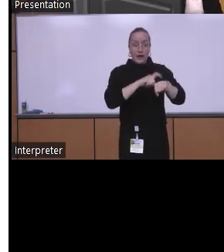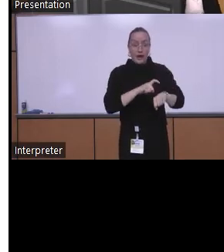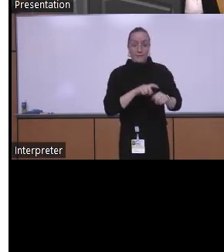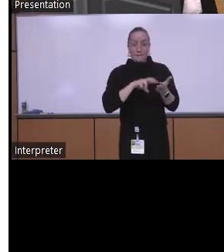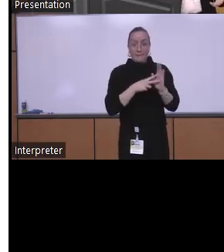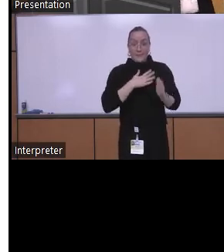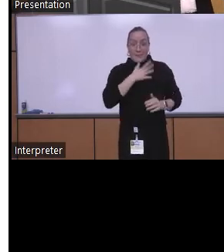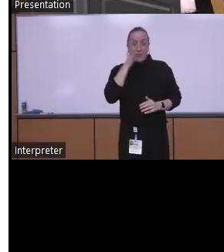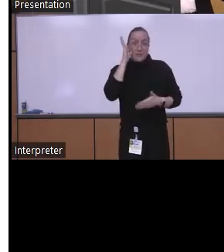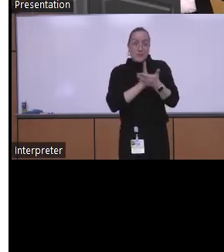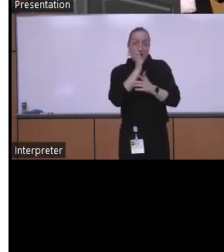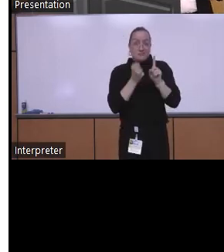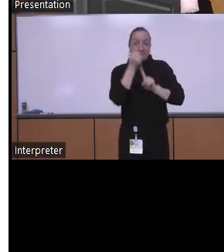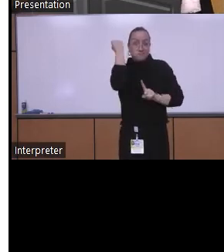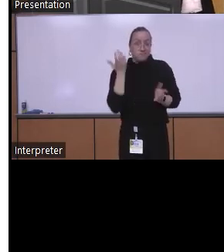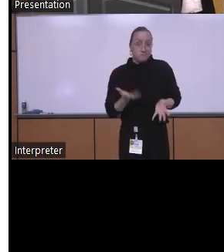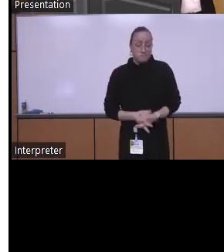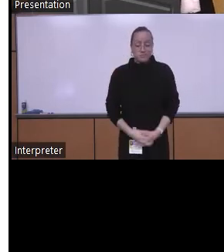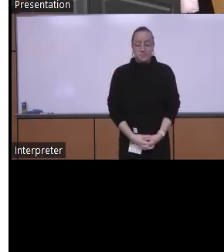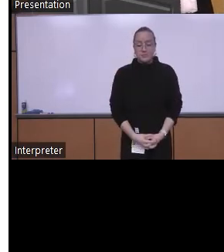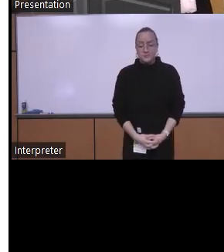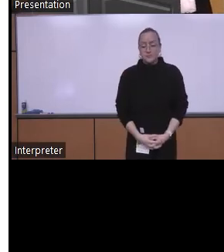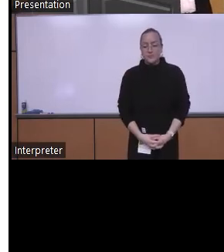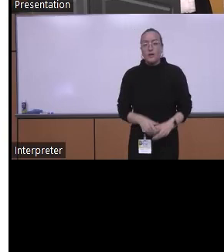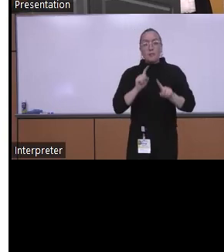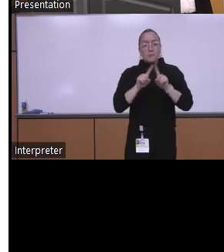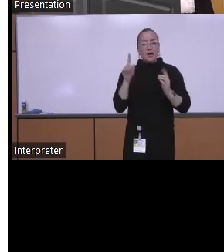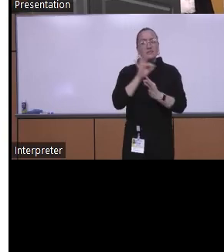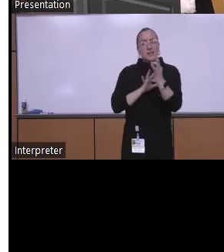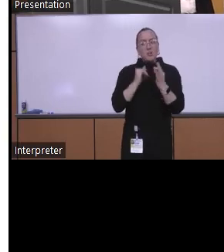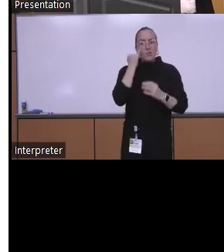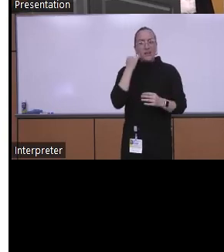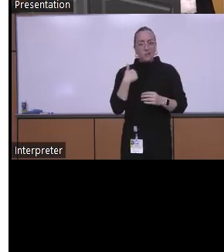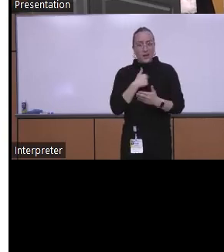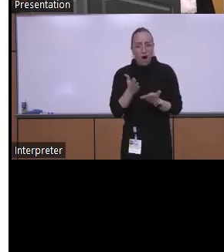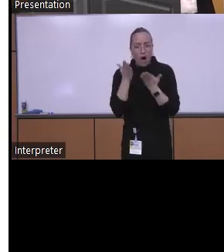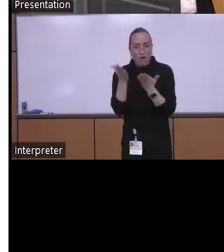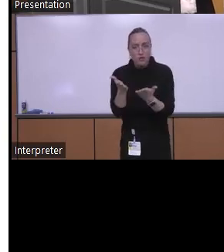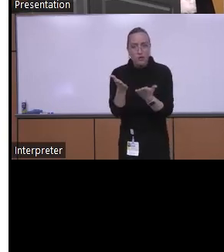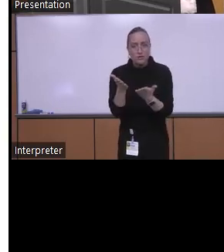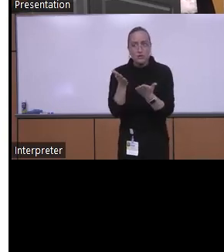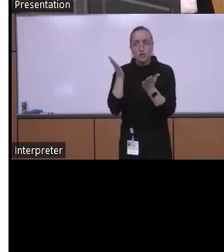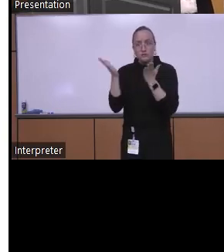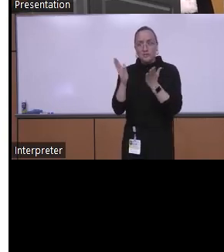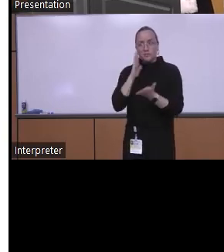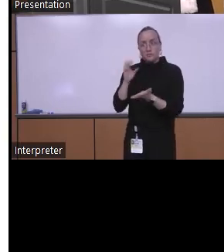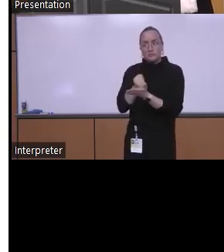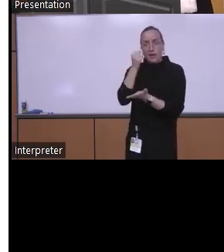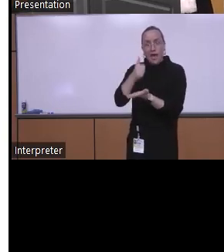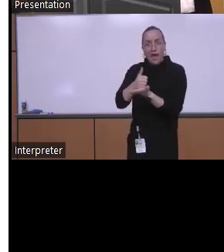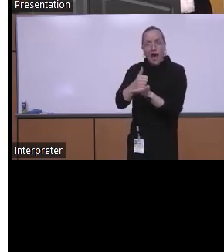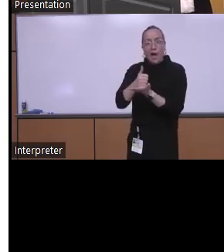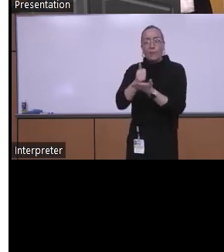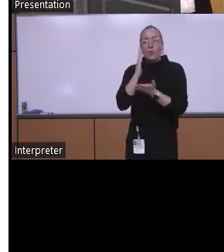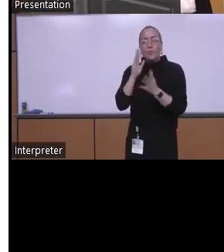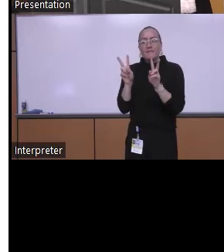your parental rights may be terminated. But what if we offered services that were actually things parents wanted, that were valuable to parents,